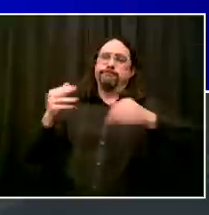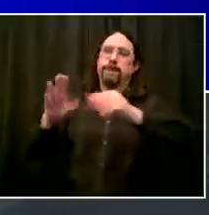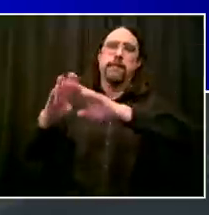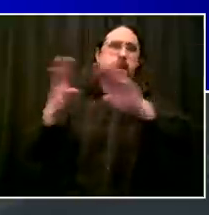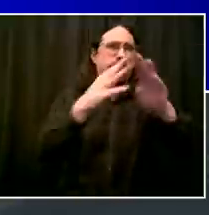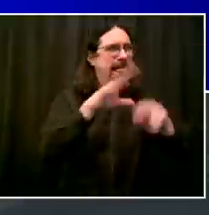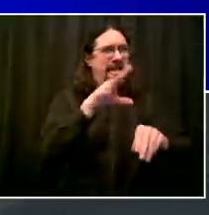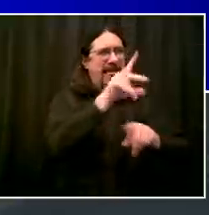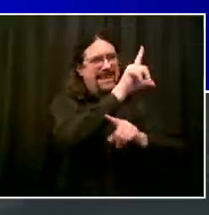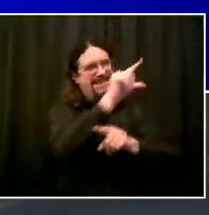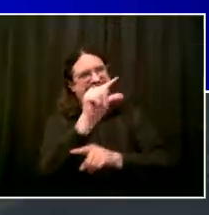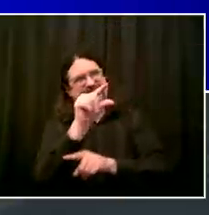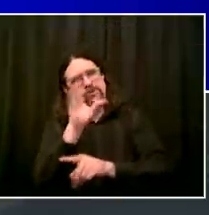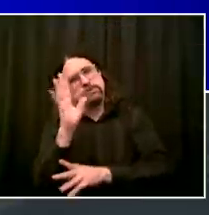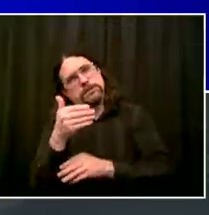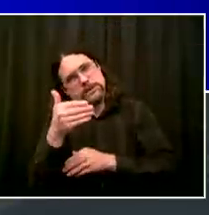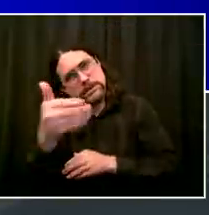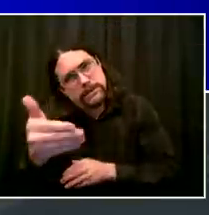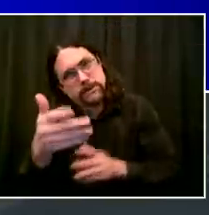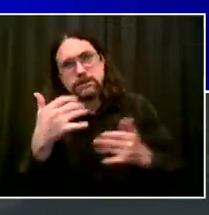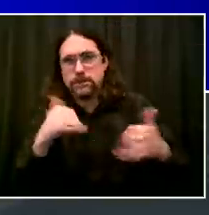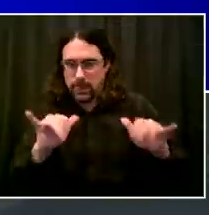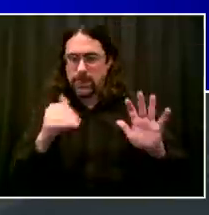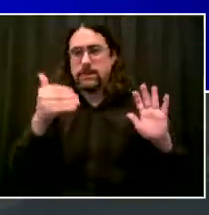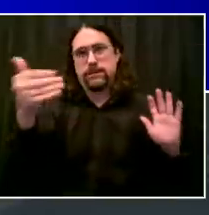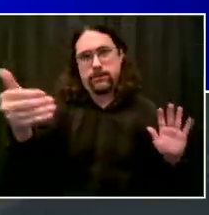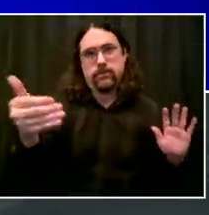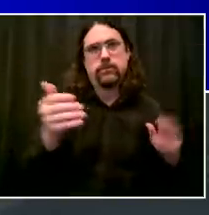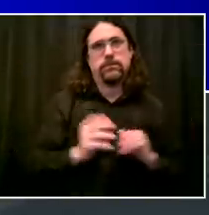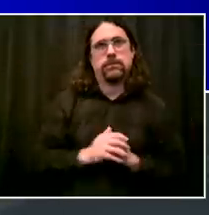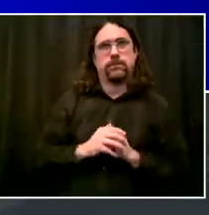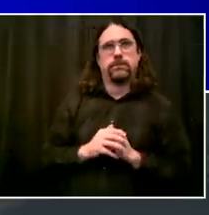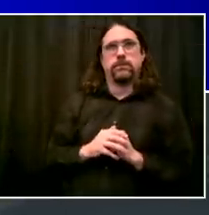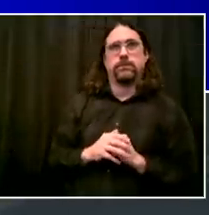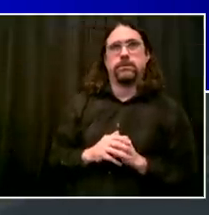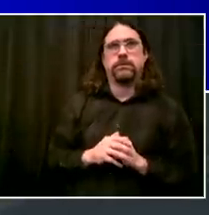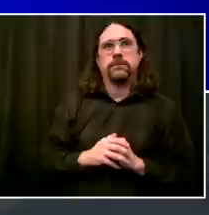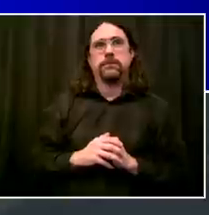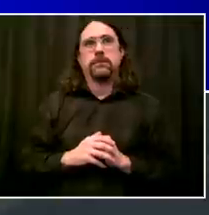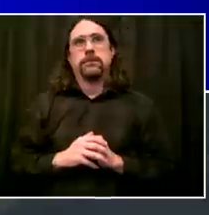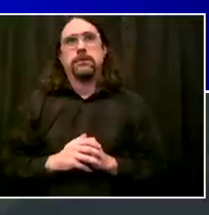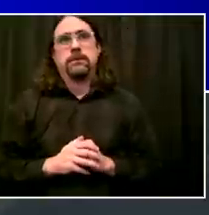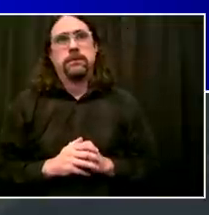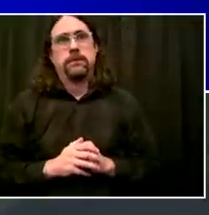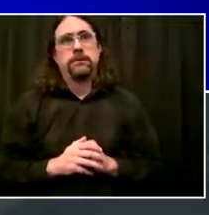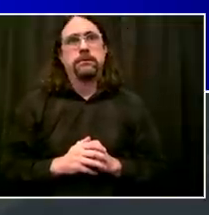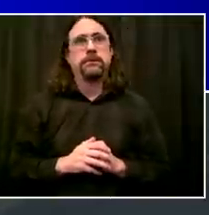to the writers of this slogan because it's pretty damn clear. Take out, don't hang out.